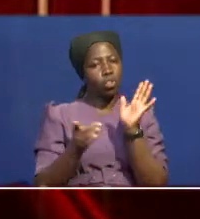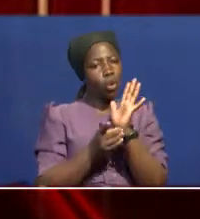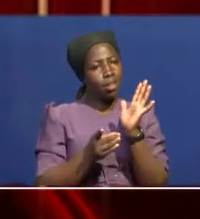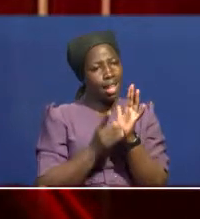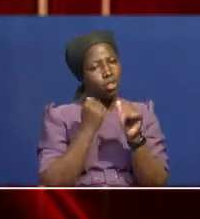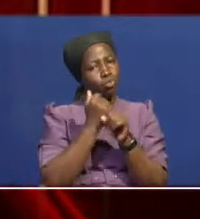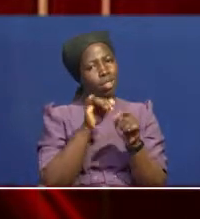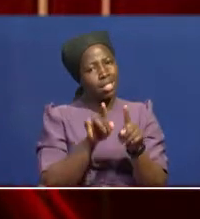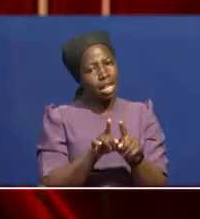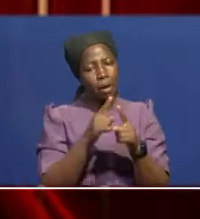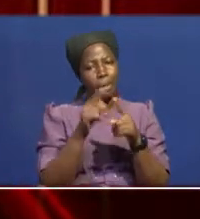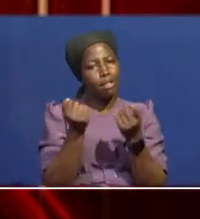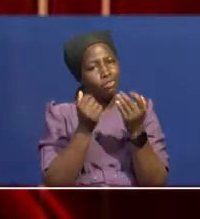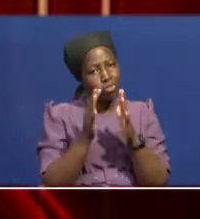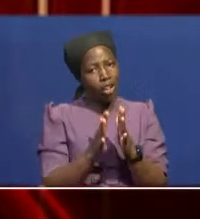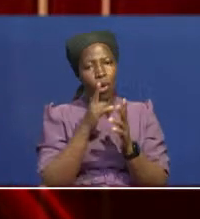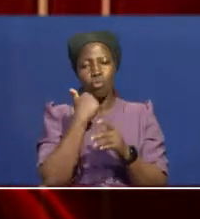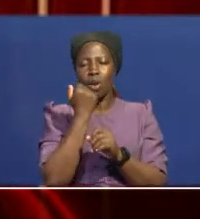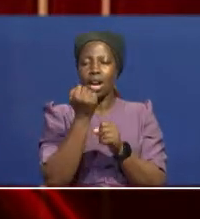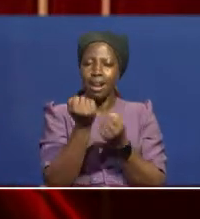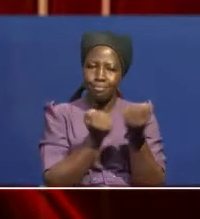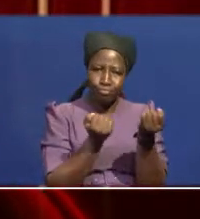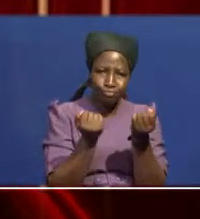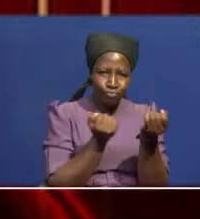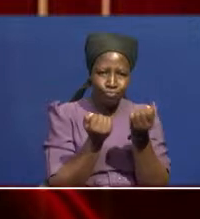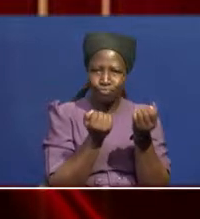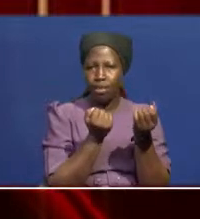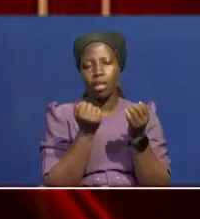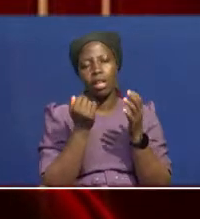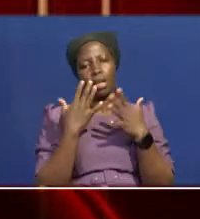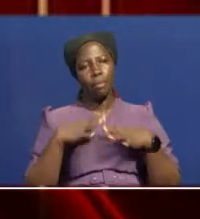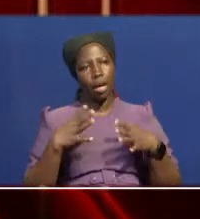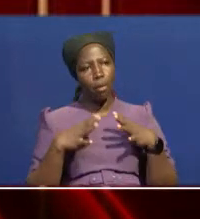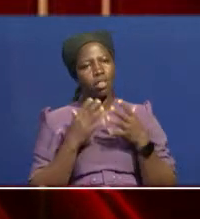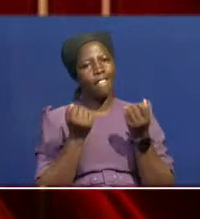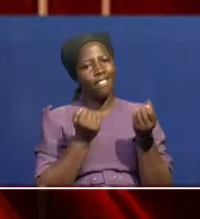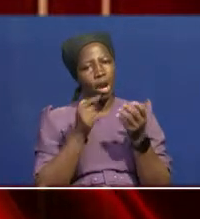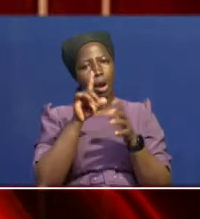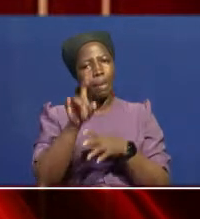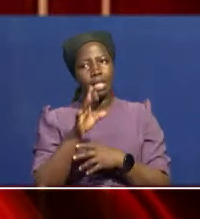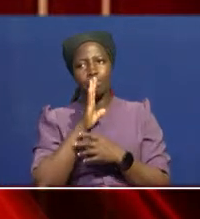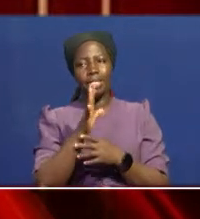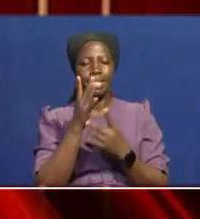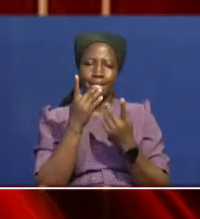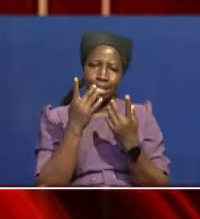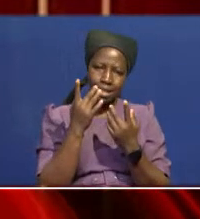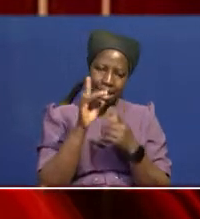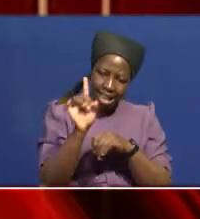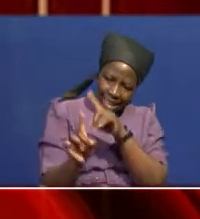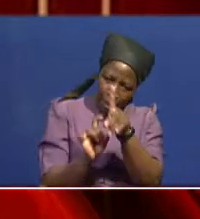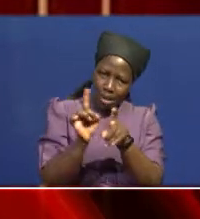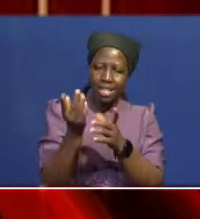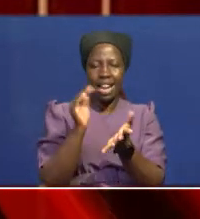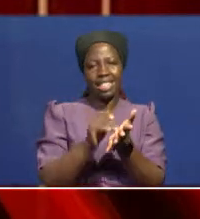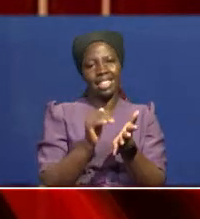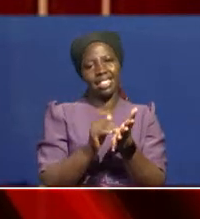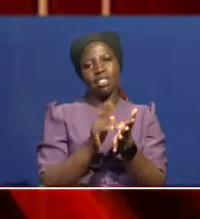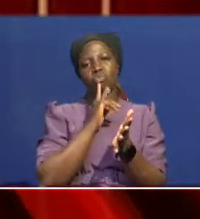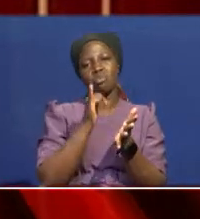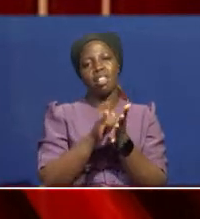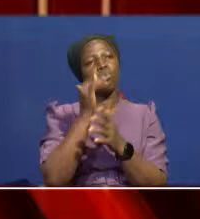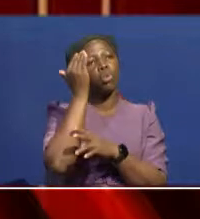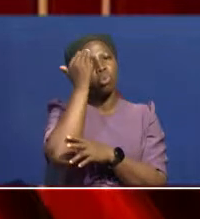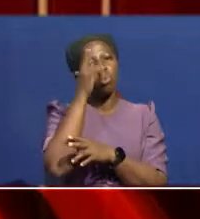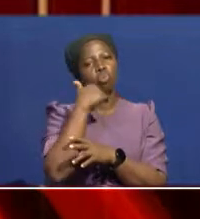carrying human life should be retested so that we know those who are competent. We test even up to their alcohol content